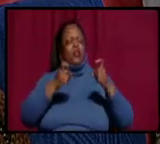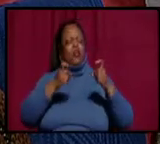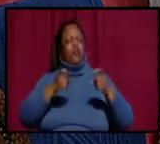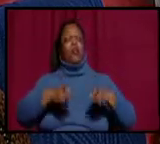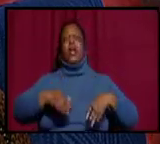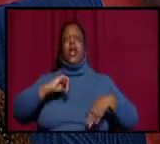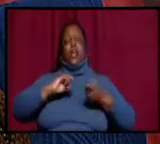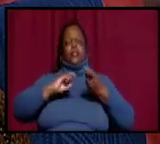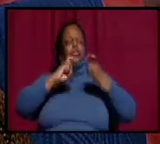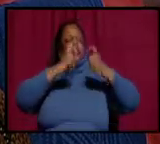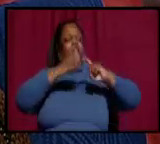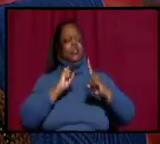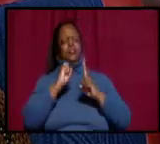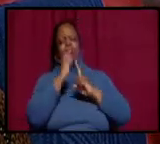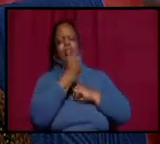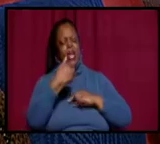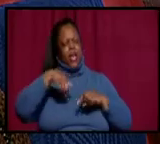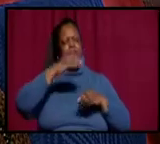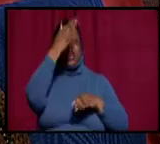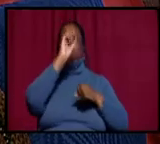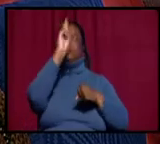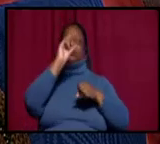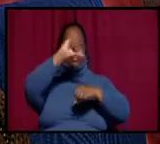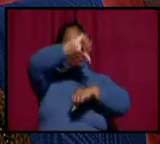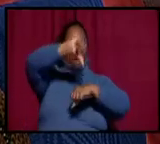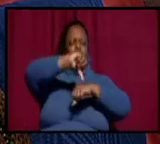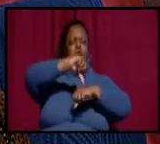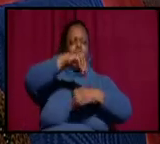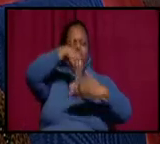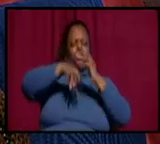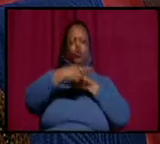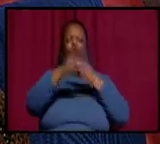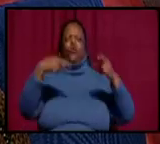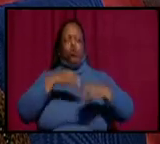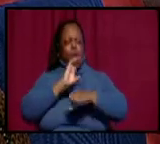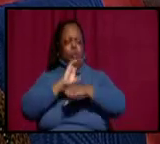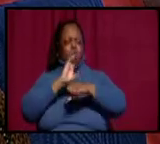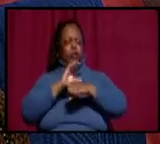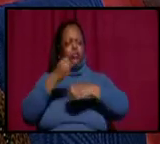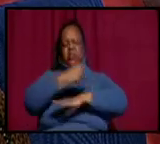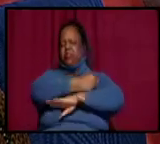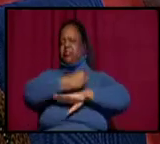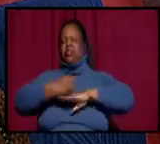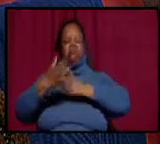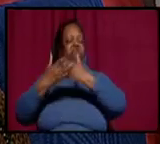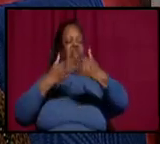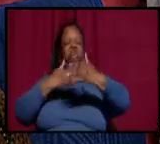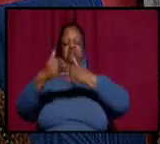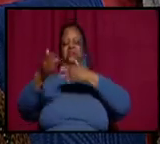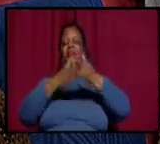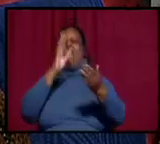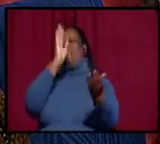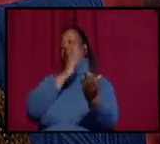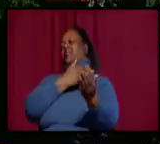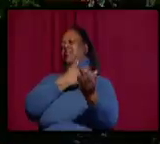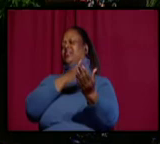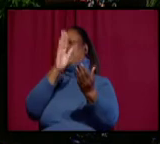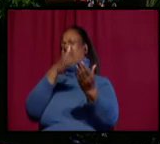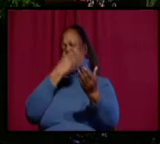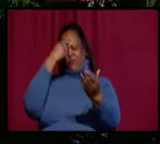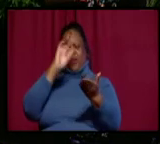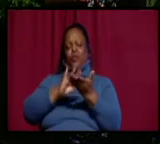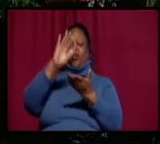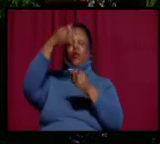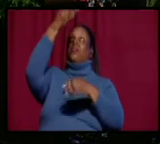it for myself, how God anoints her to go into a room, a church, a stadium, wherever, and sing until the glory